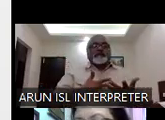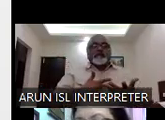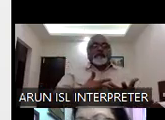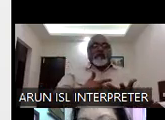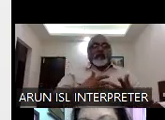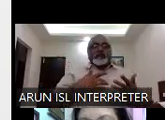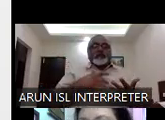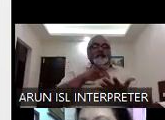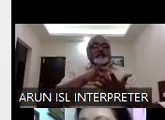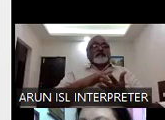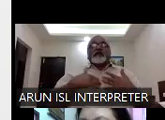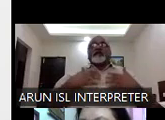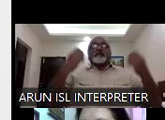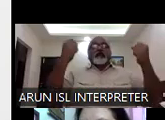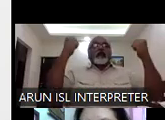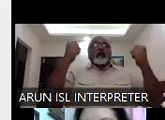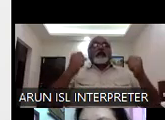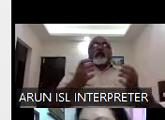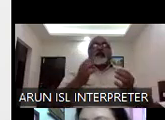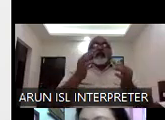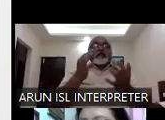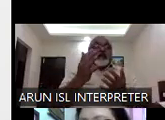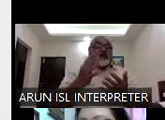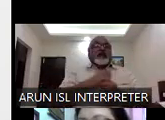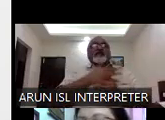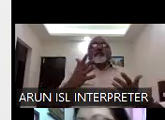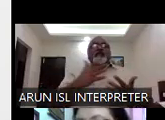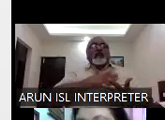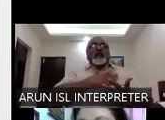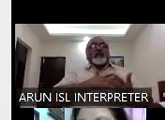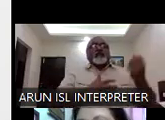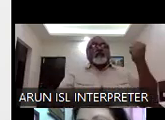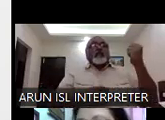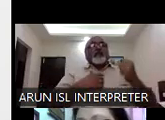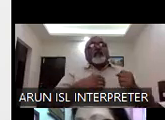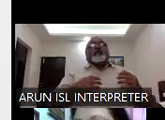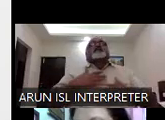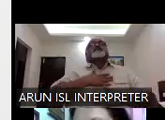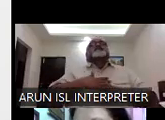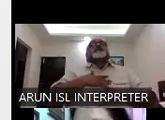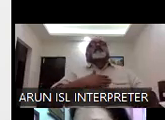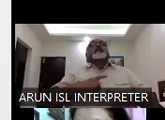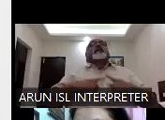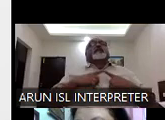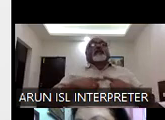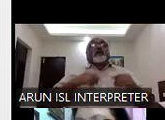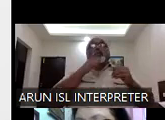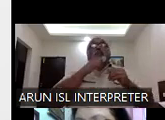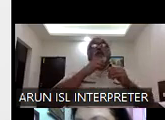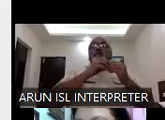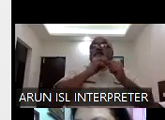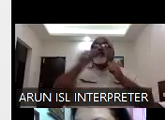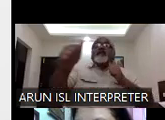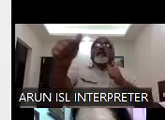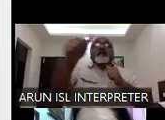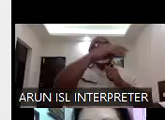power and we have all the resources and everything is there and we can enjoy life. What happens to the people at margins? Who will take them